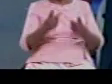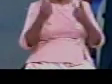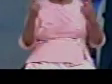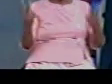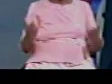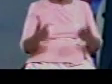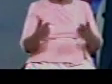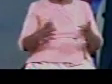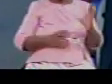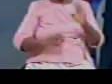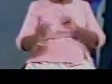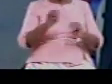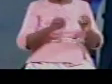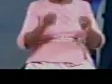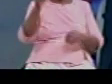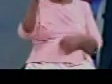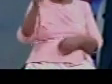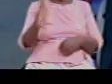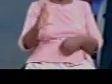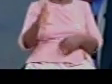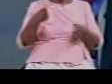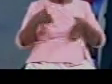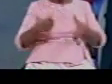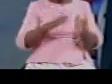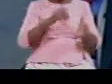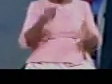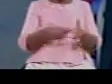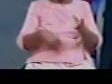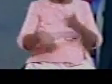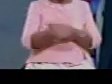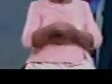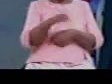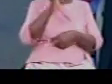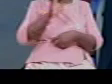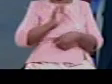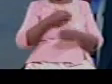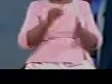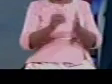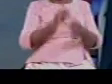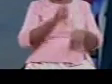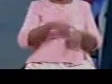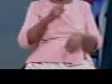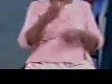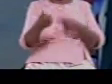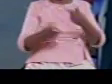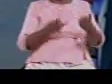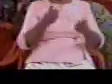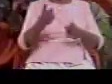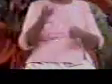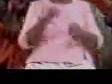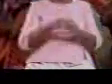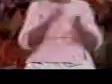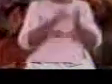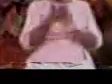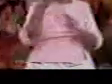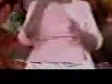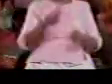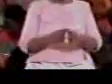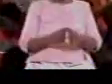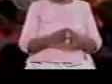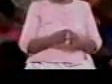Oh God, let this day be our set time of visitation in the name of Jesus.